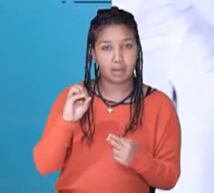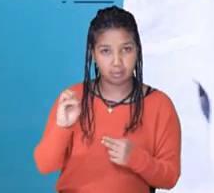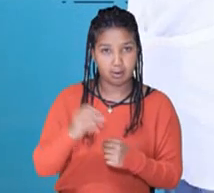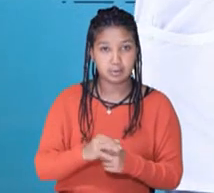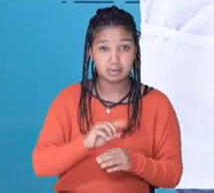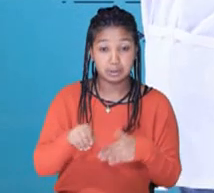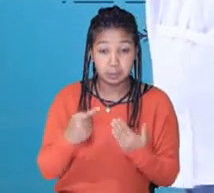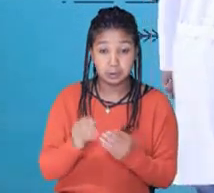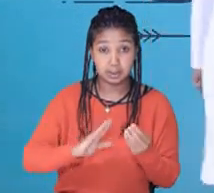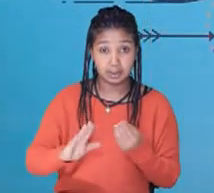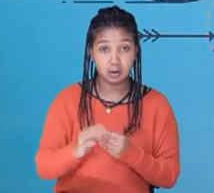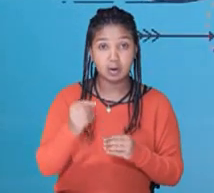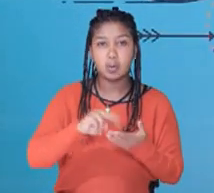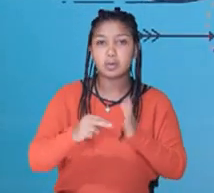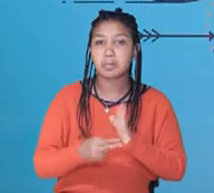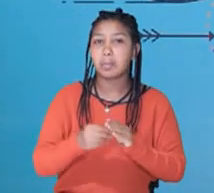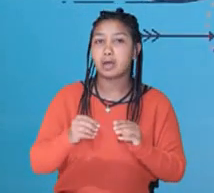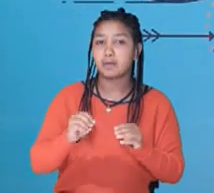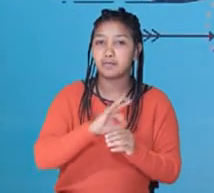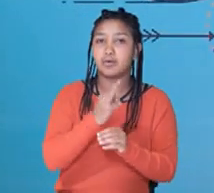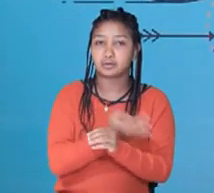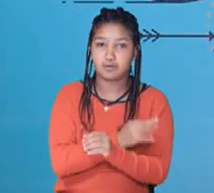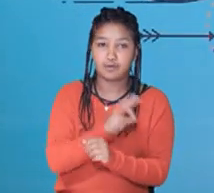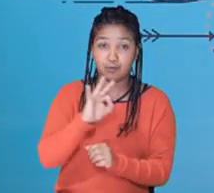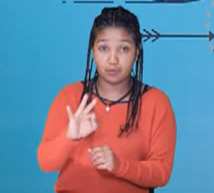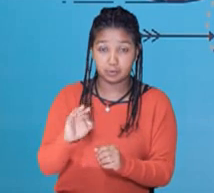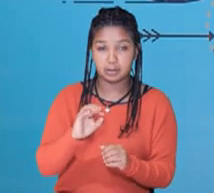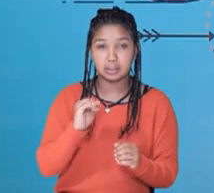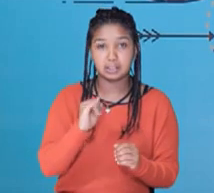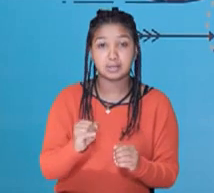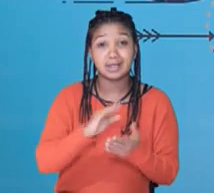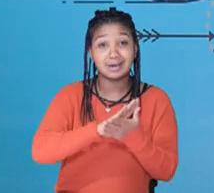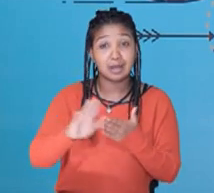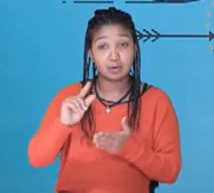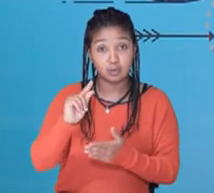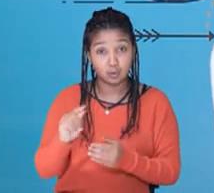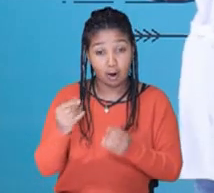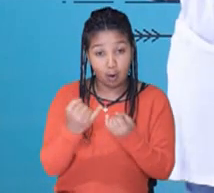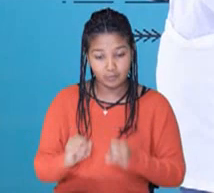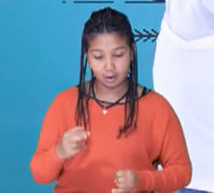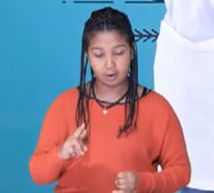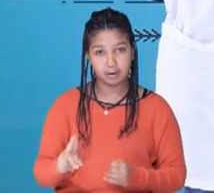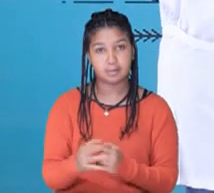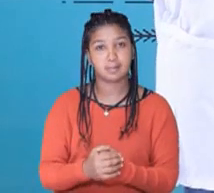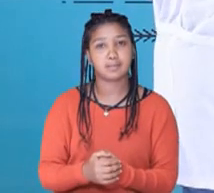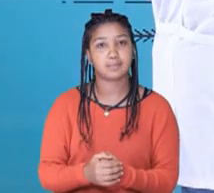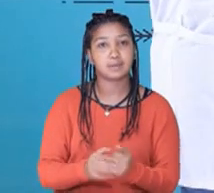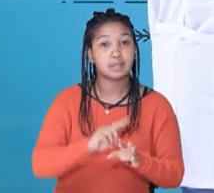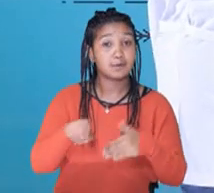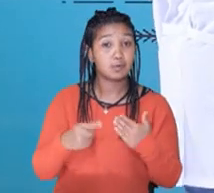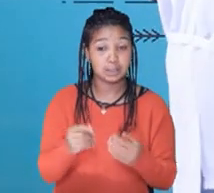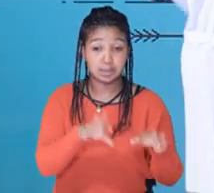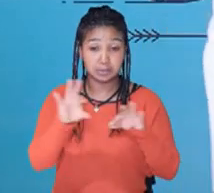theta. So in this case, what do you mean by force? Well, force F is net torque tau over R,